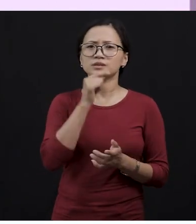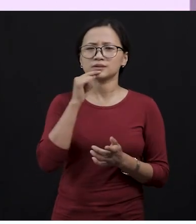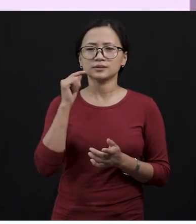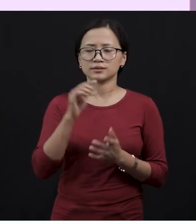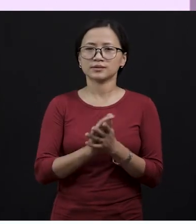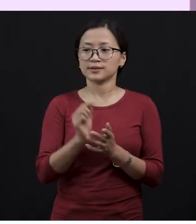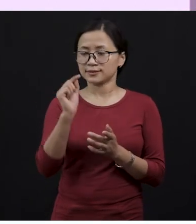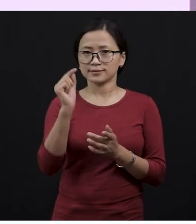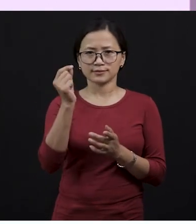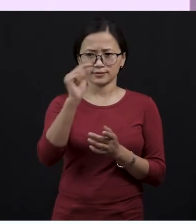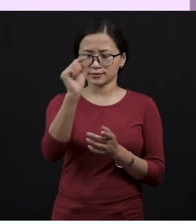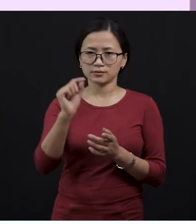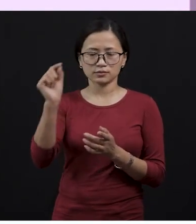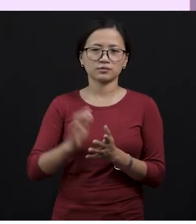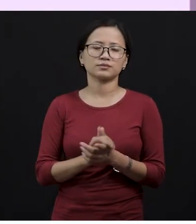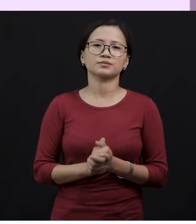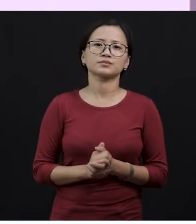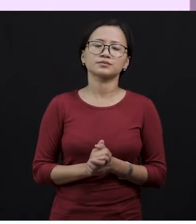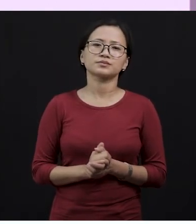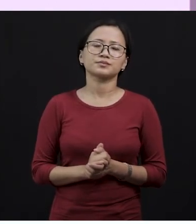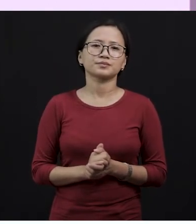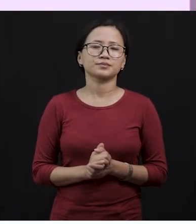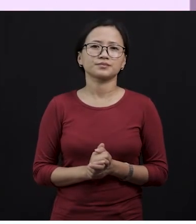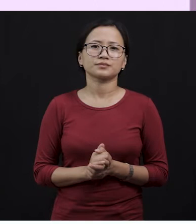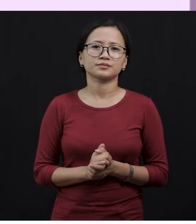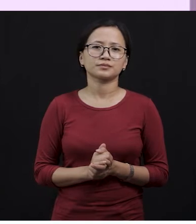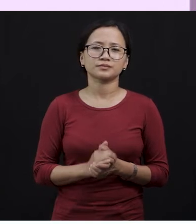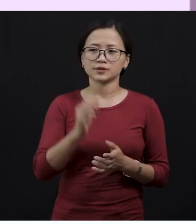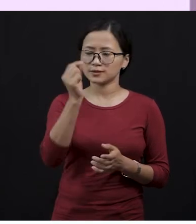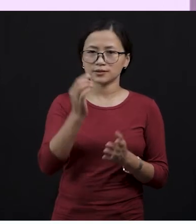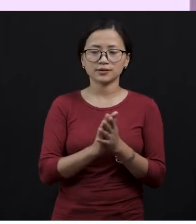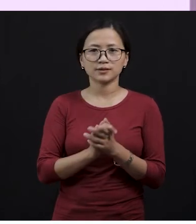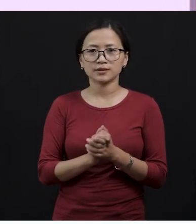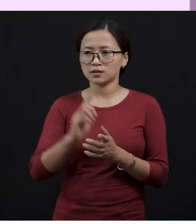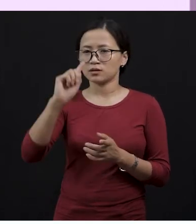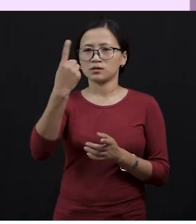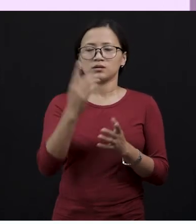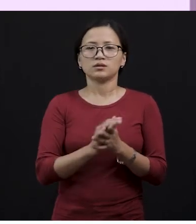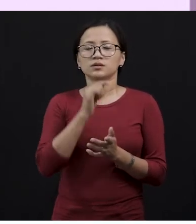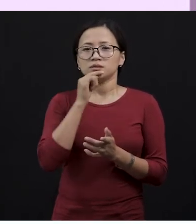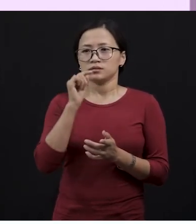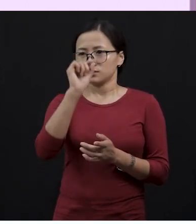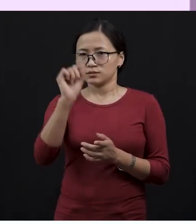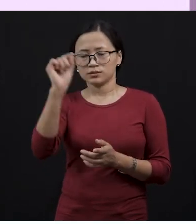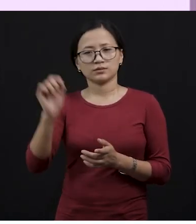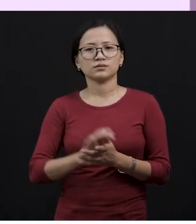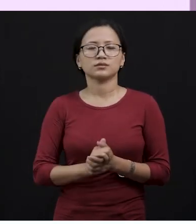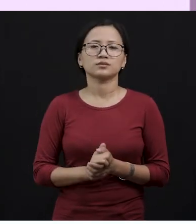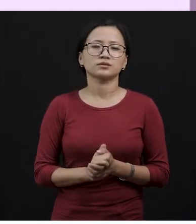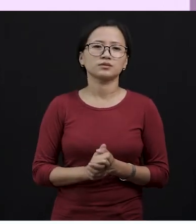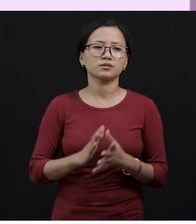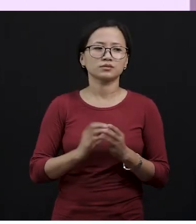these things. Okay? Then, a single-cell organism, like I said, like amoeba, captures and digests food,